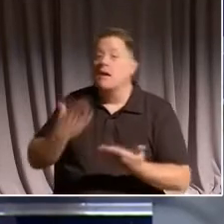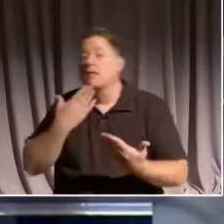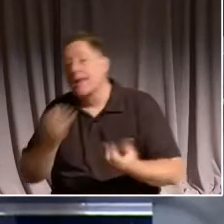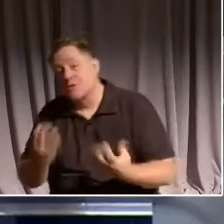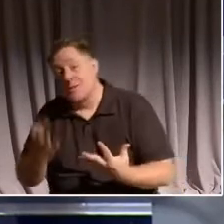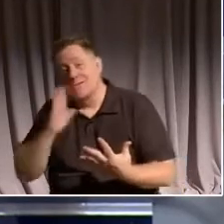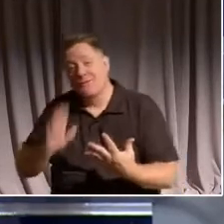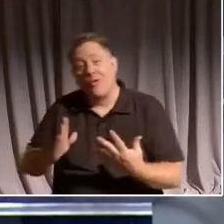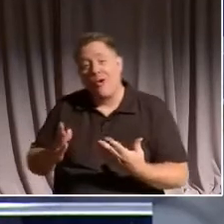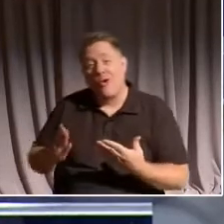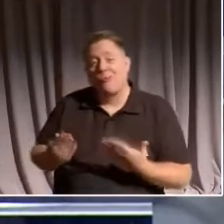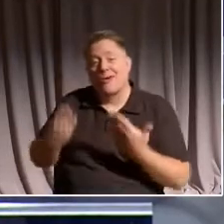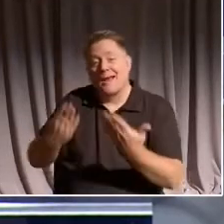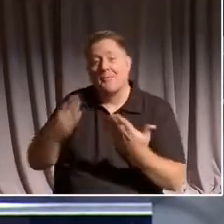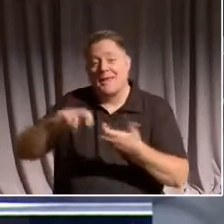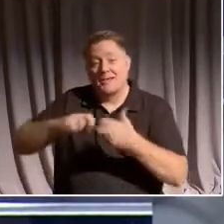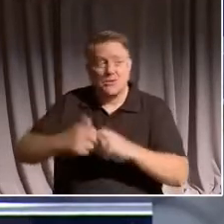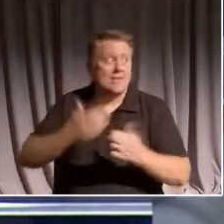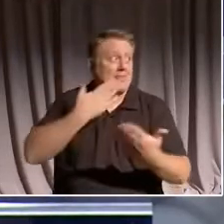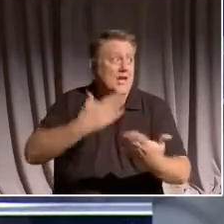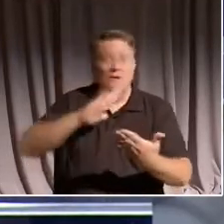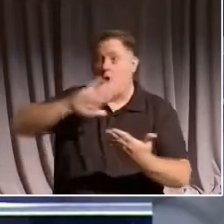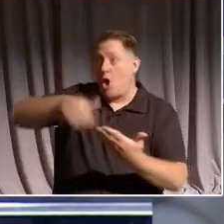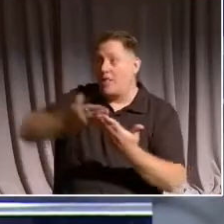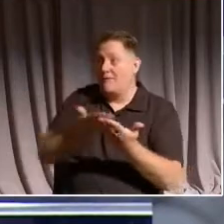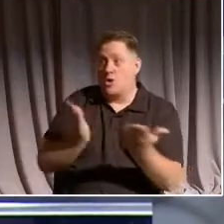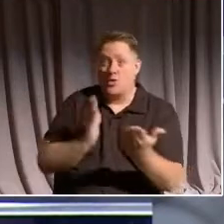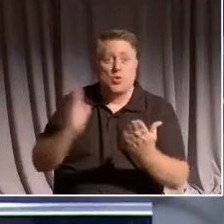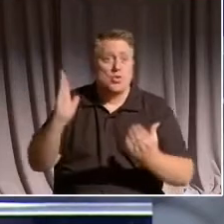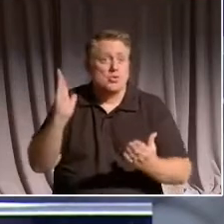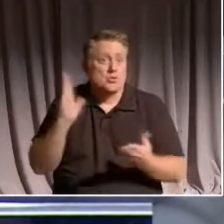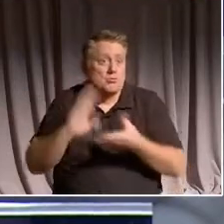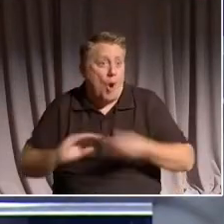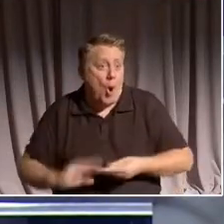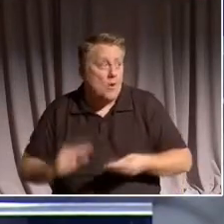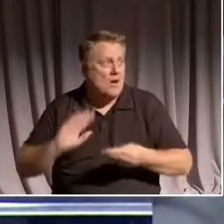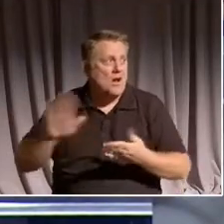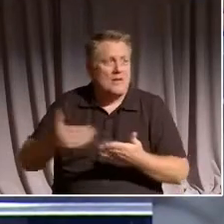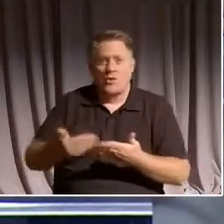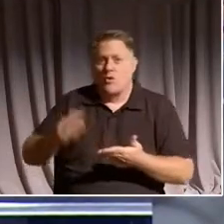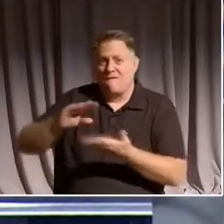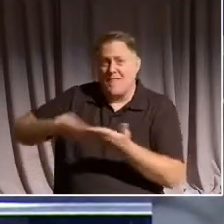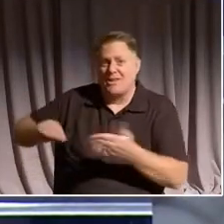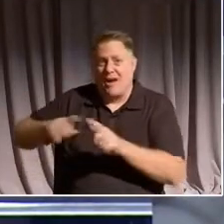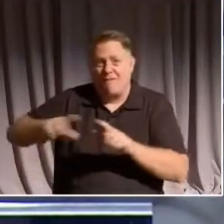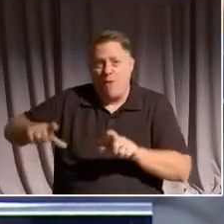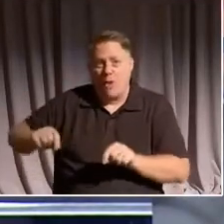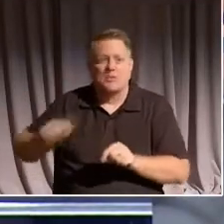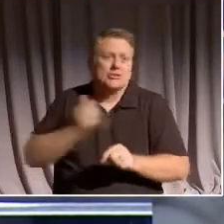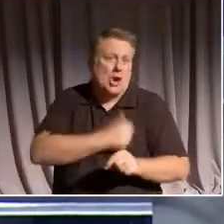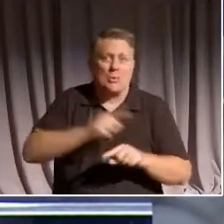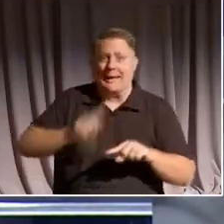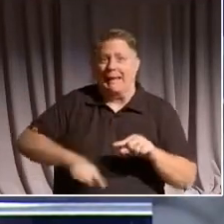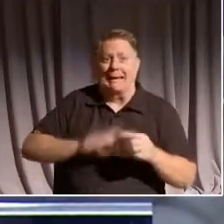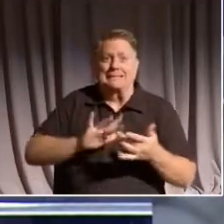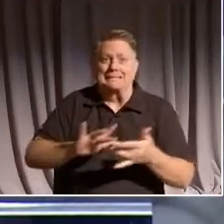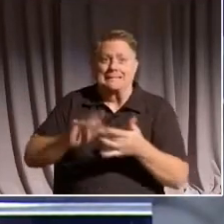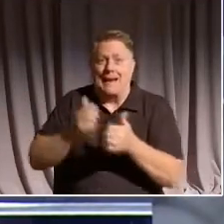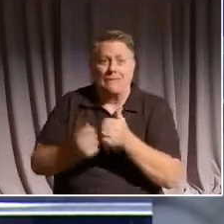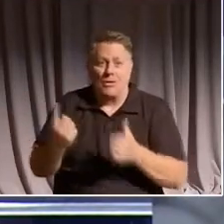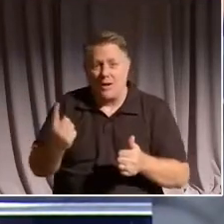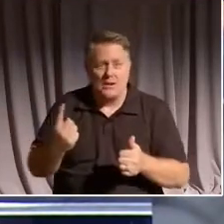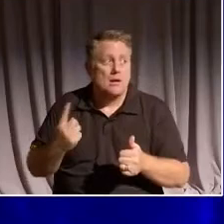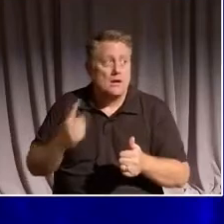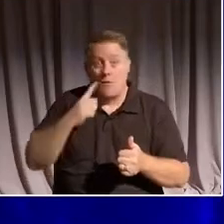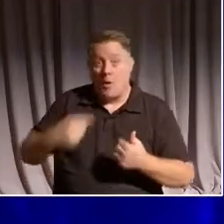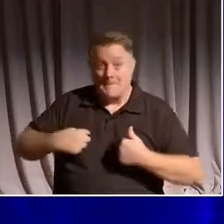so much for elevating those issues. And thank you to all of you who spoke, and thank you to all of you who filled out forms. Sorry we couldn't get to all of you. This,